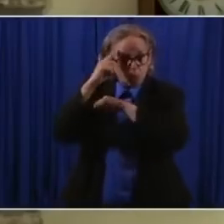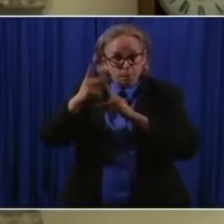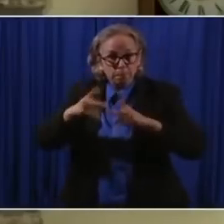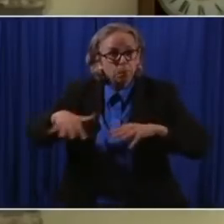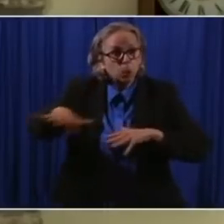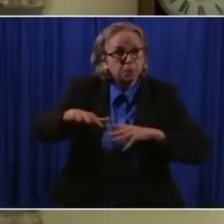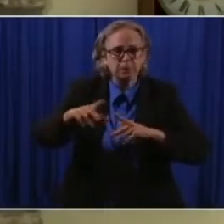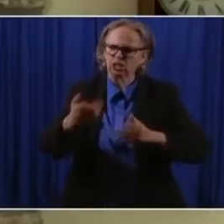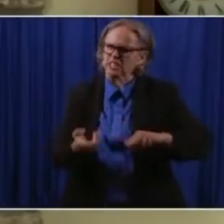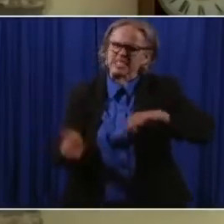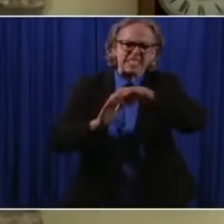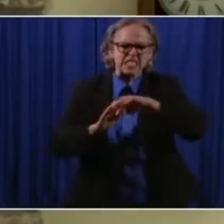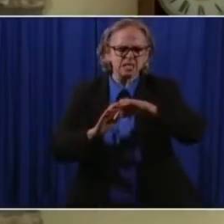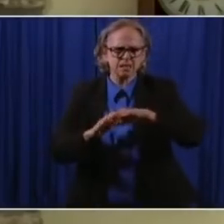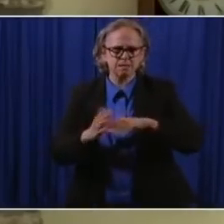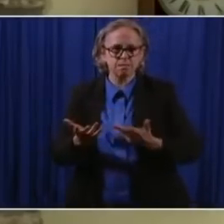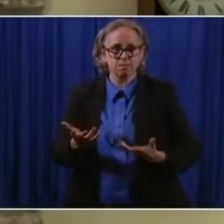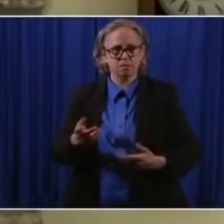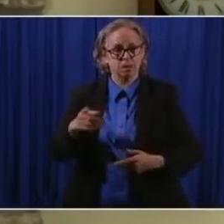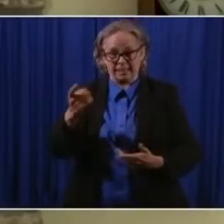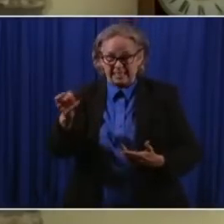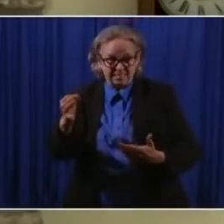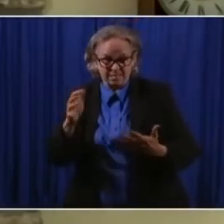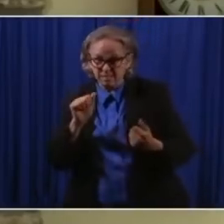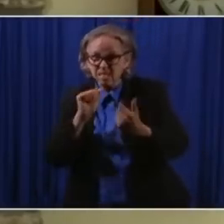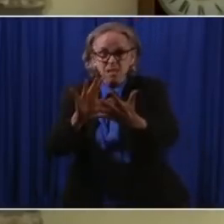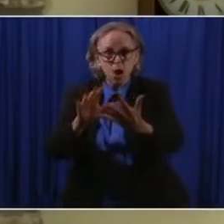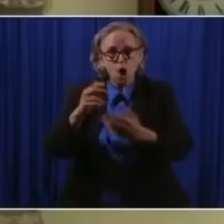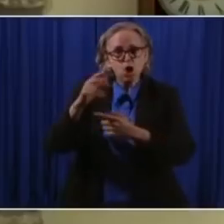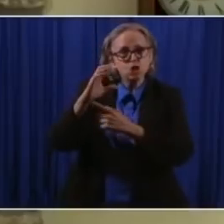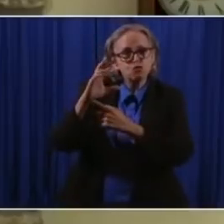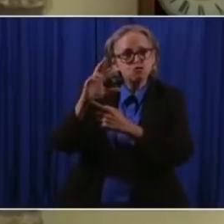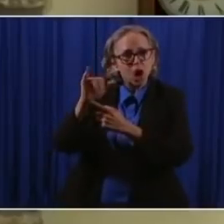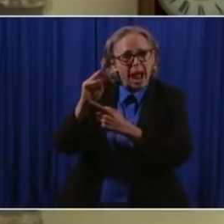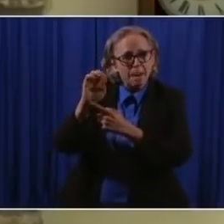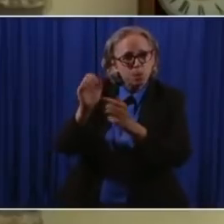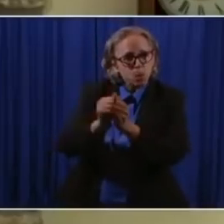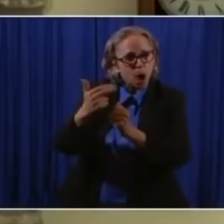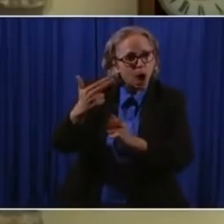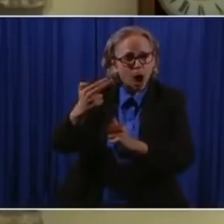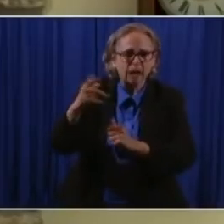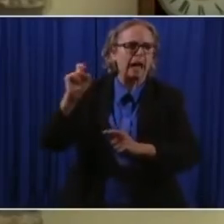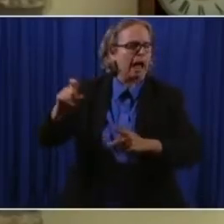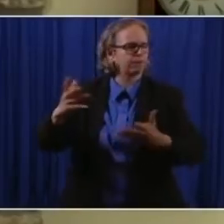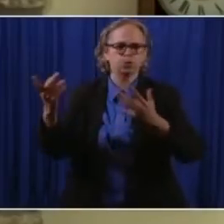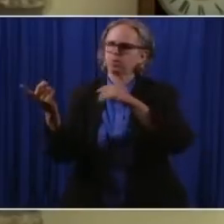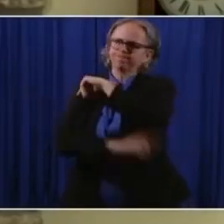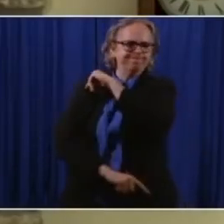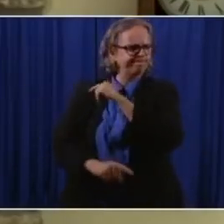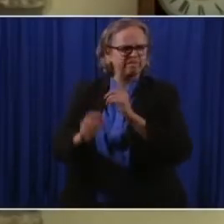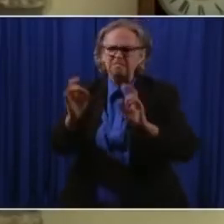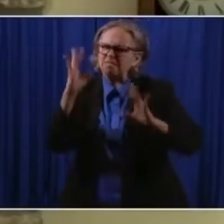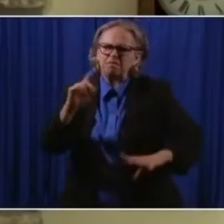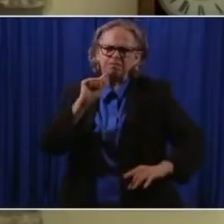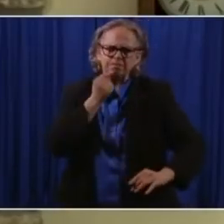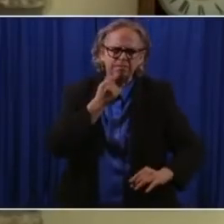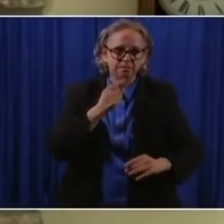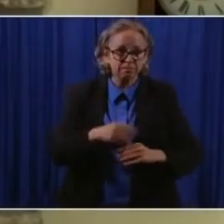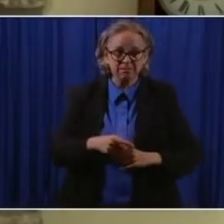have a gun. It'll get tougher on those found carrying a weapon if they're legally prohibited from doing